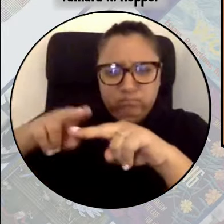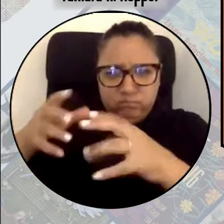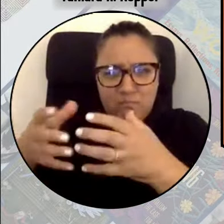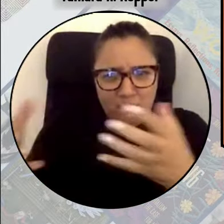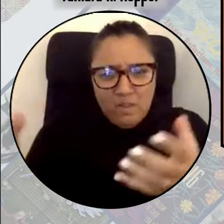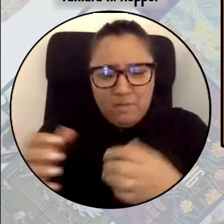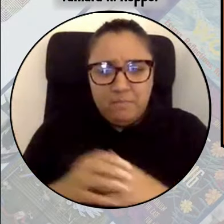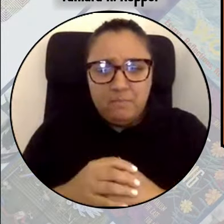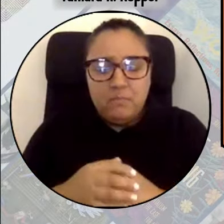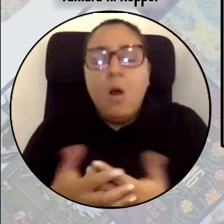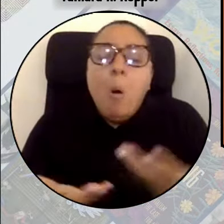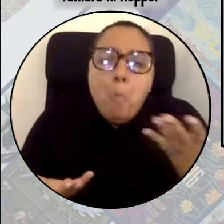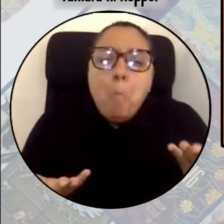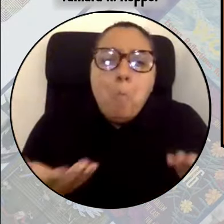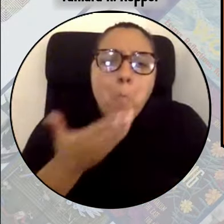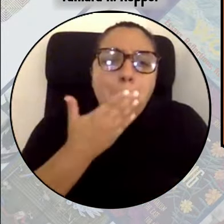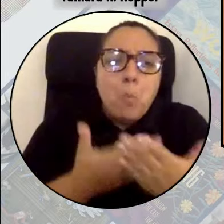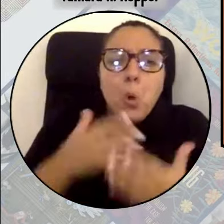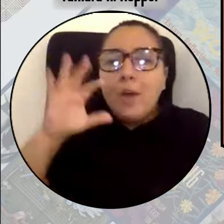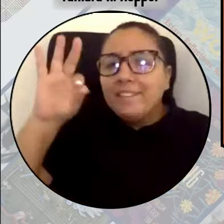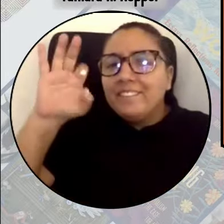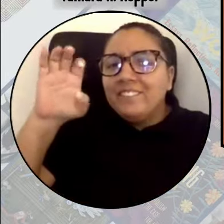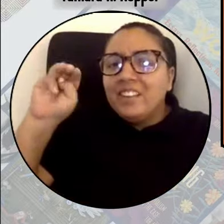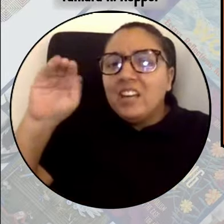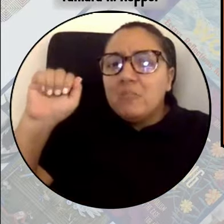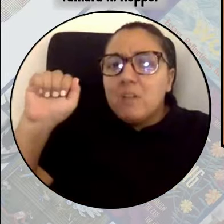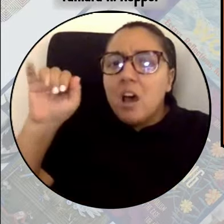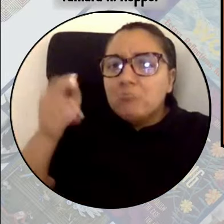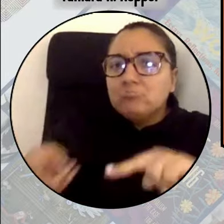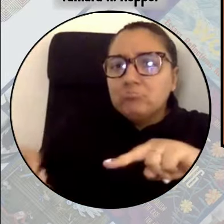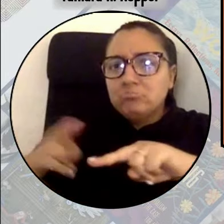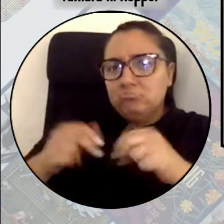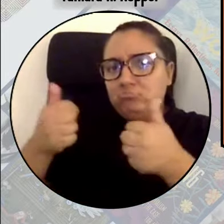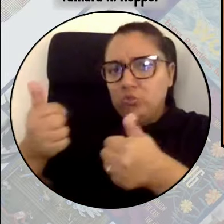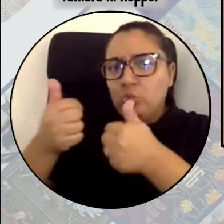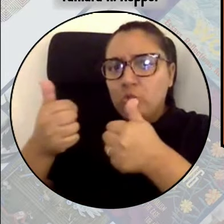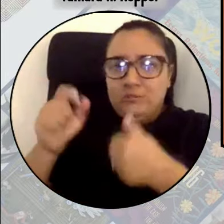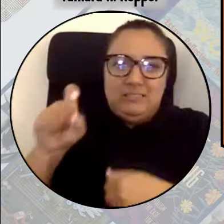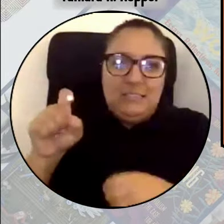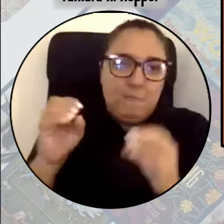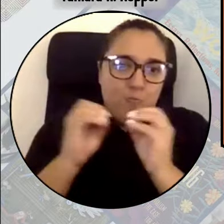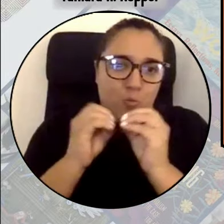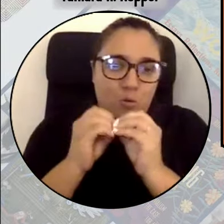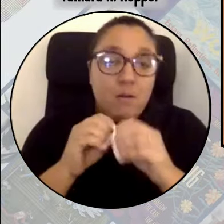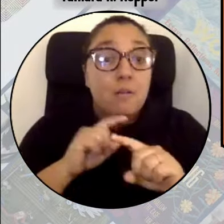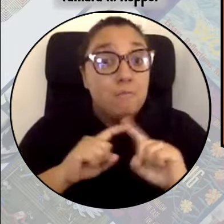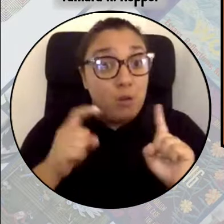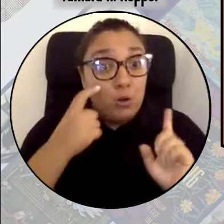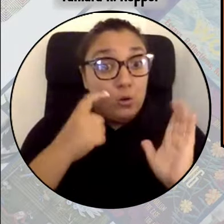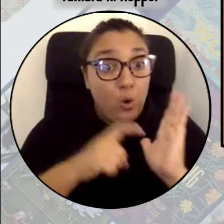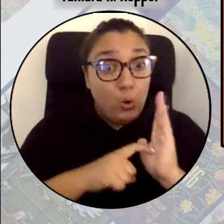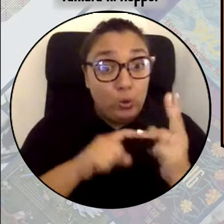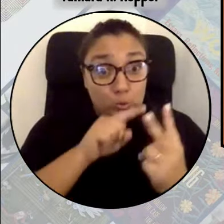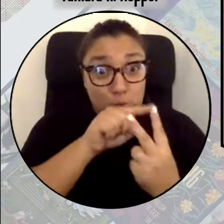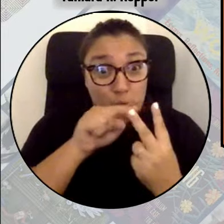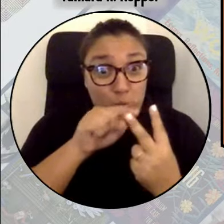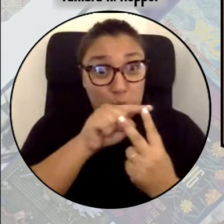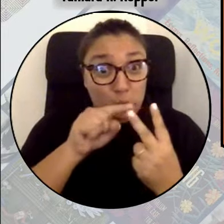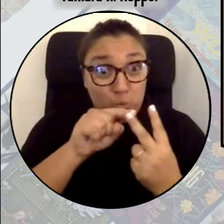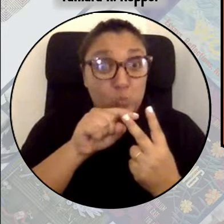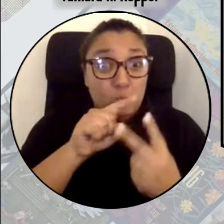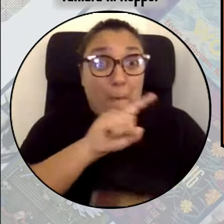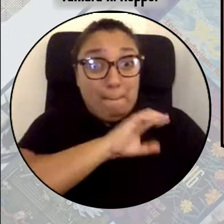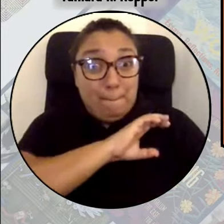It's good that we have an increase in FEMA. We want more FEMA, right? But you see a significant increase in these two enforcement